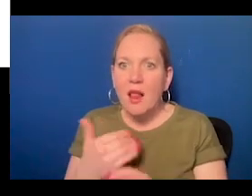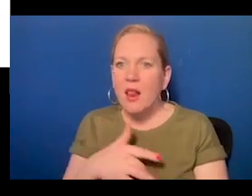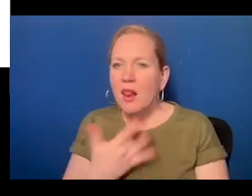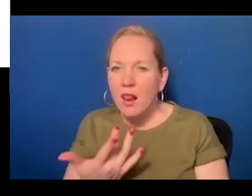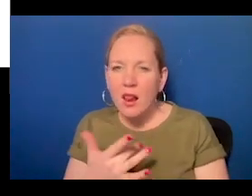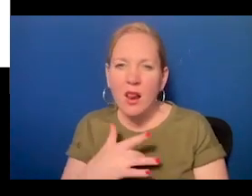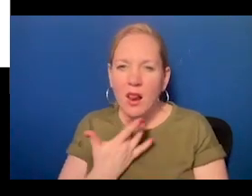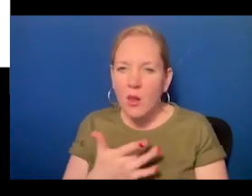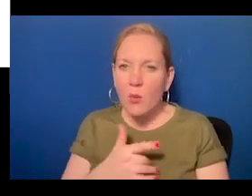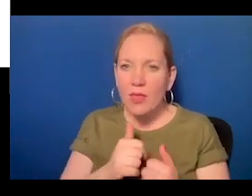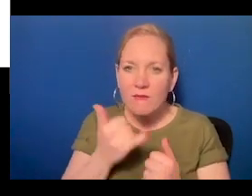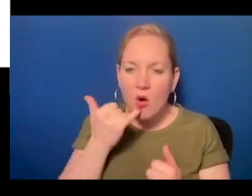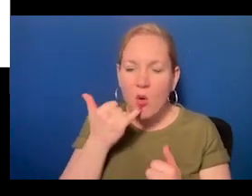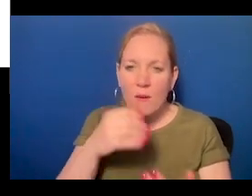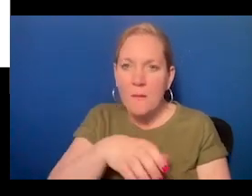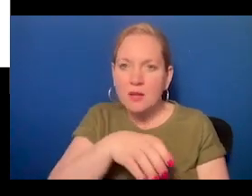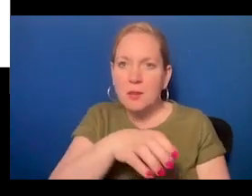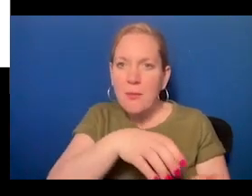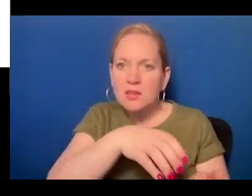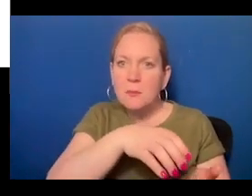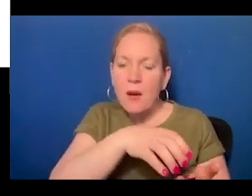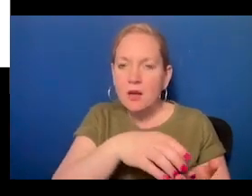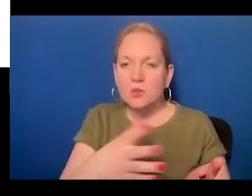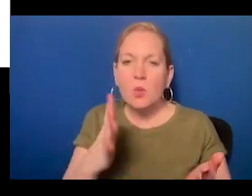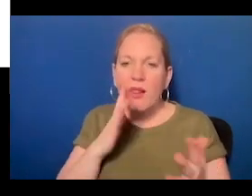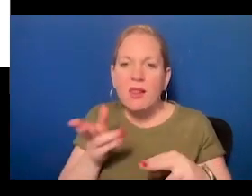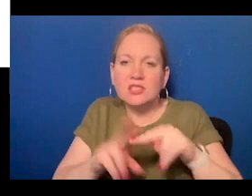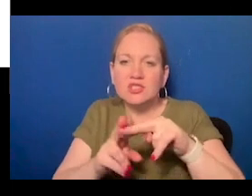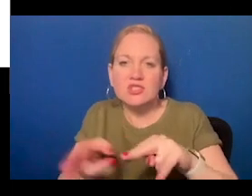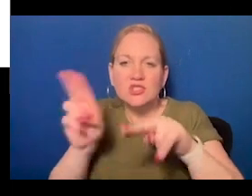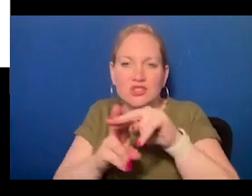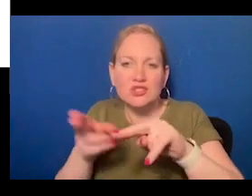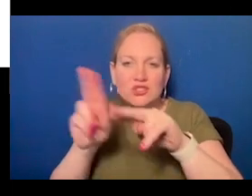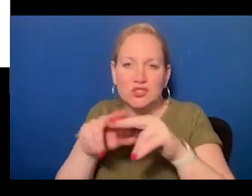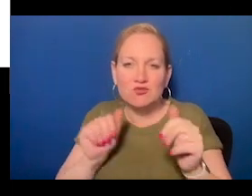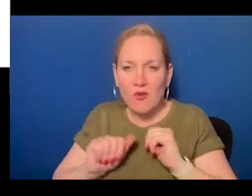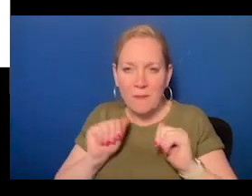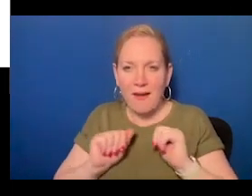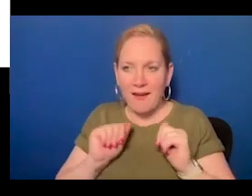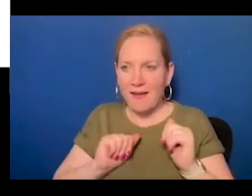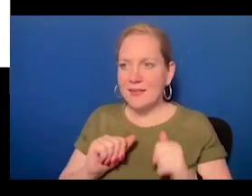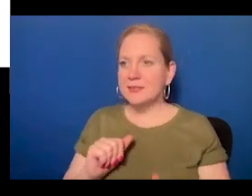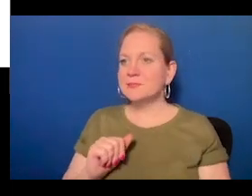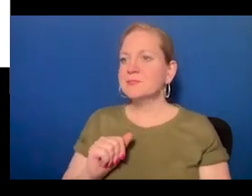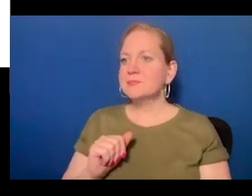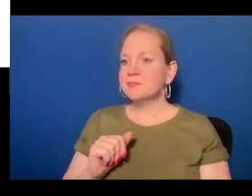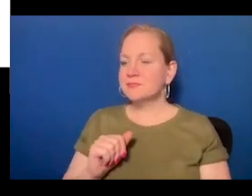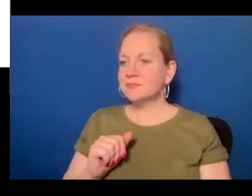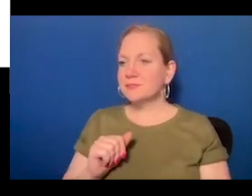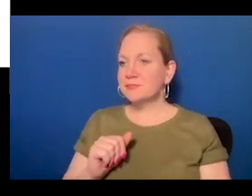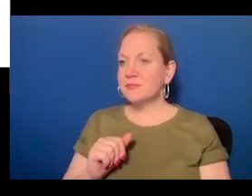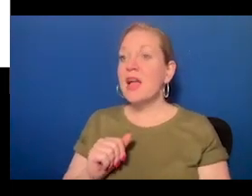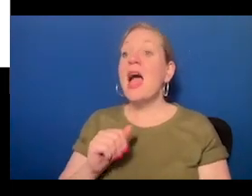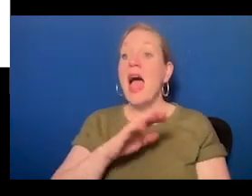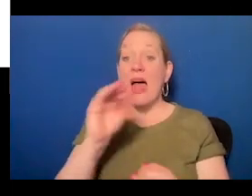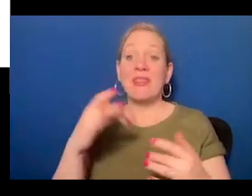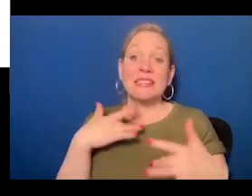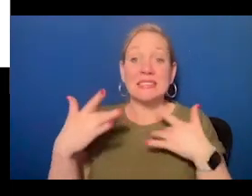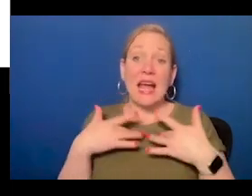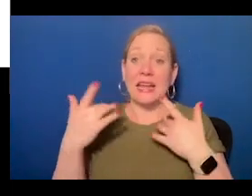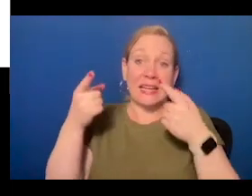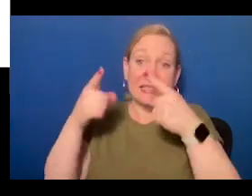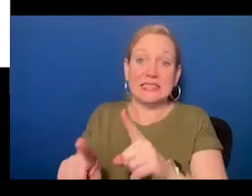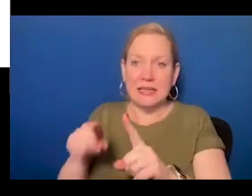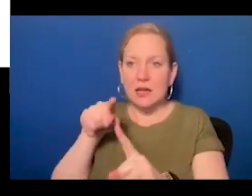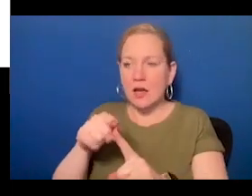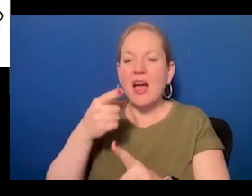comes and she decides to click on it, it's like the audience is already like, what is going on with these emails? What is going on with her phone? It just like,